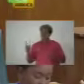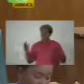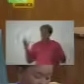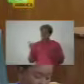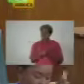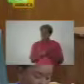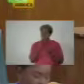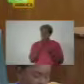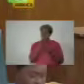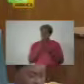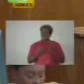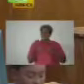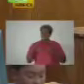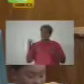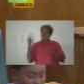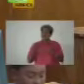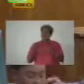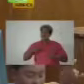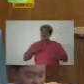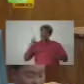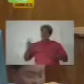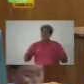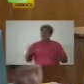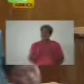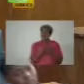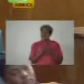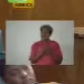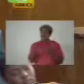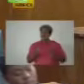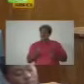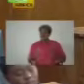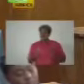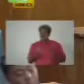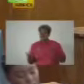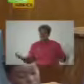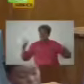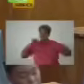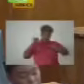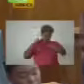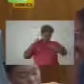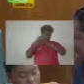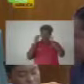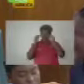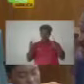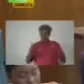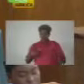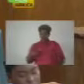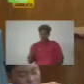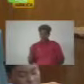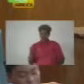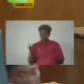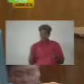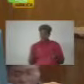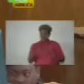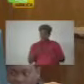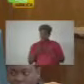the economy to the point that we had neither money nor human resource to implement nothing that we wanted to do.